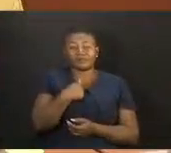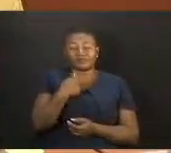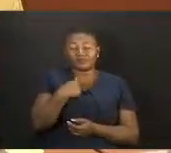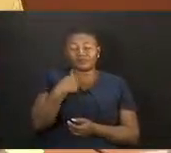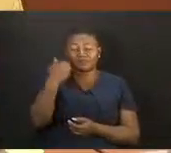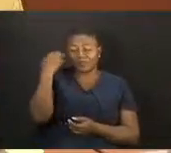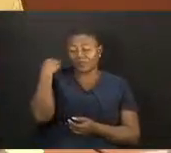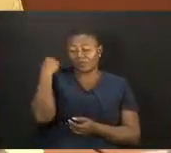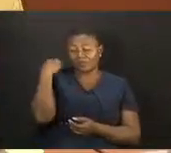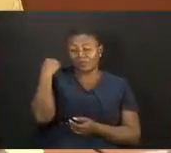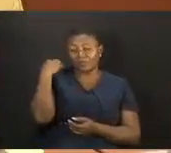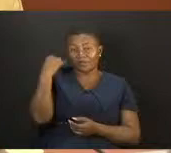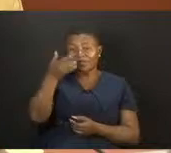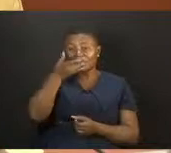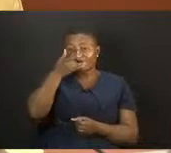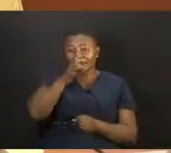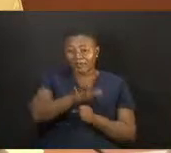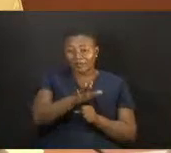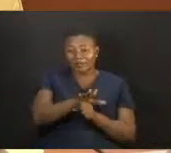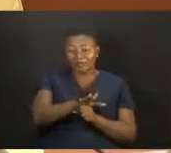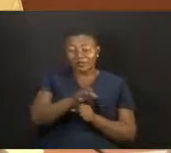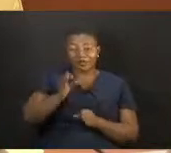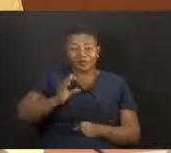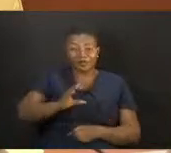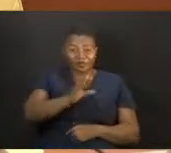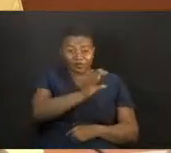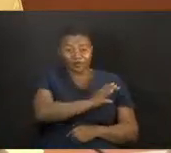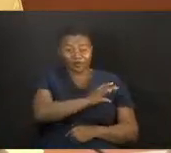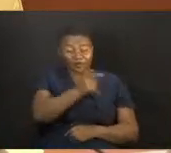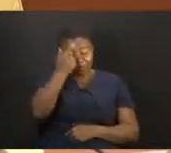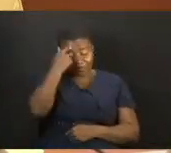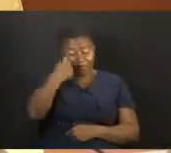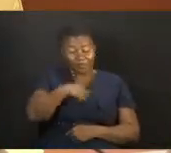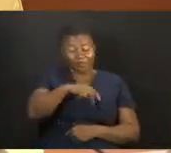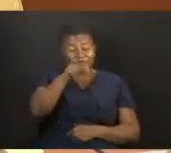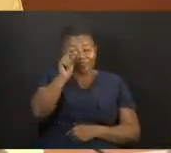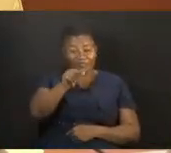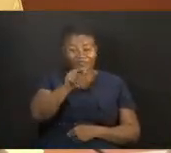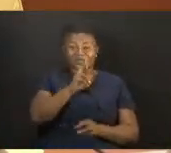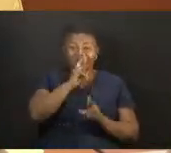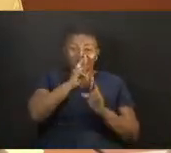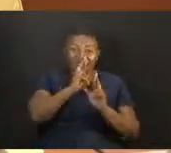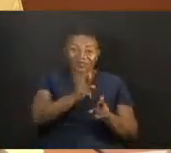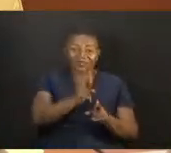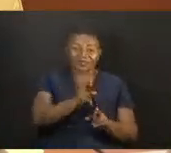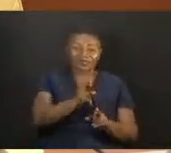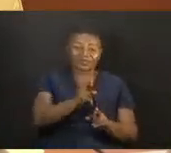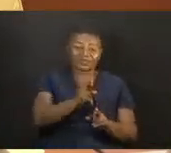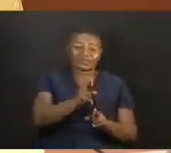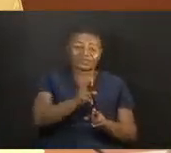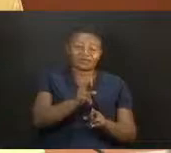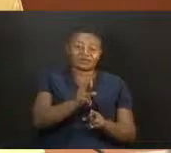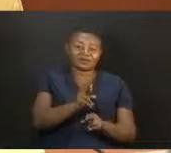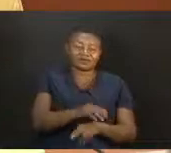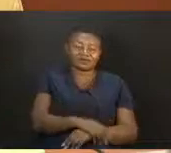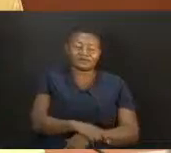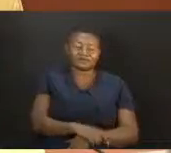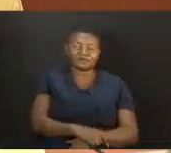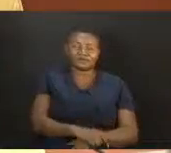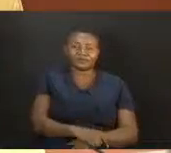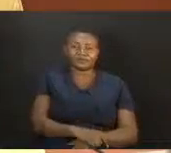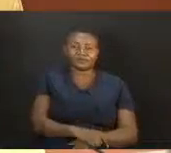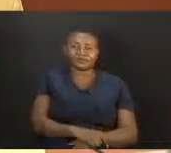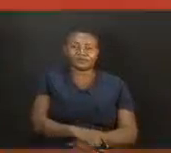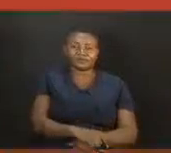Assurance Committee to take note of that, because I will require the answer immediately. Thank you very much. Oh,